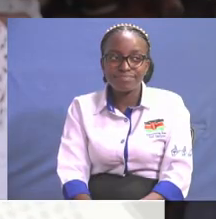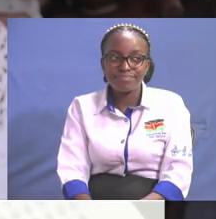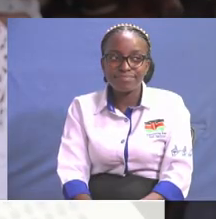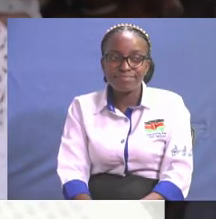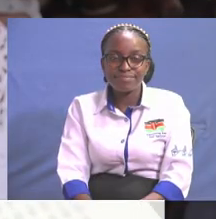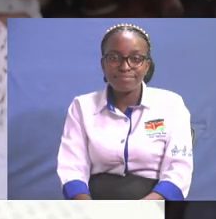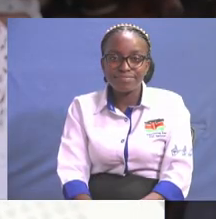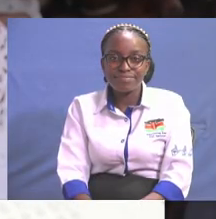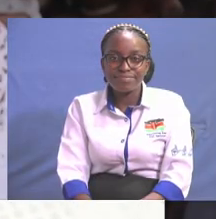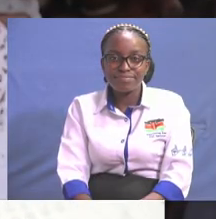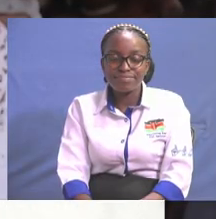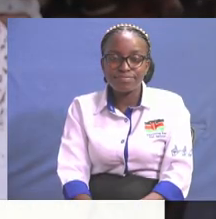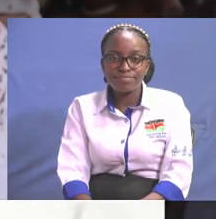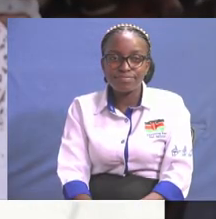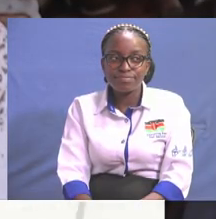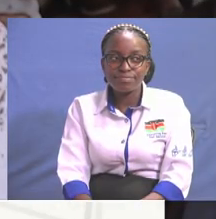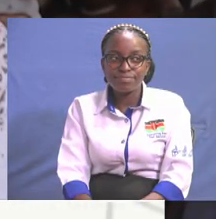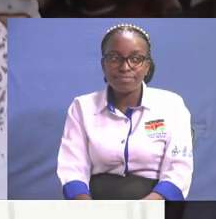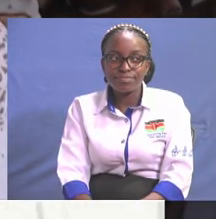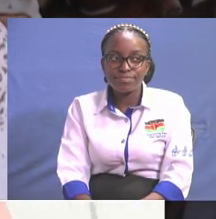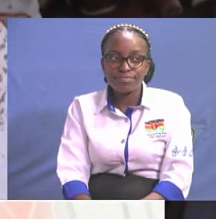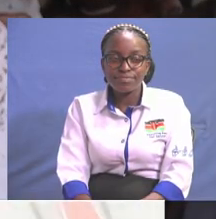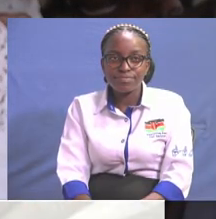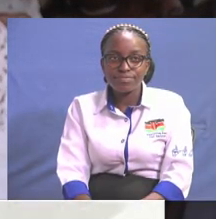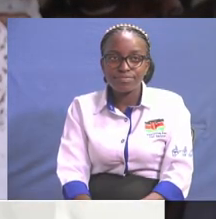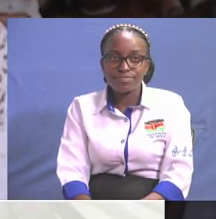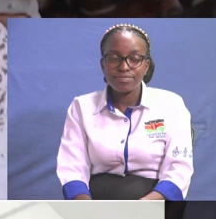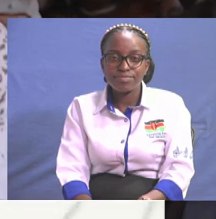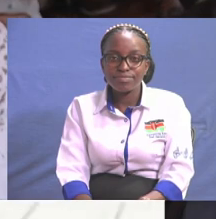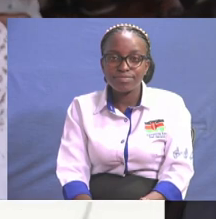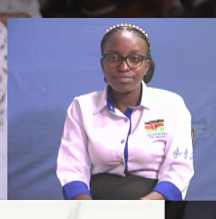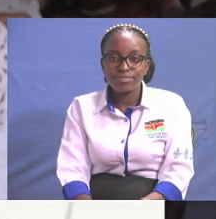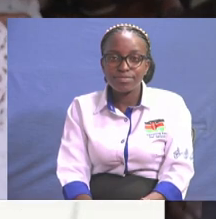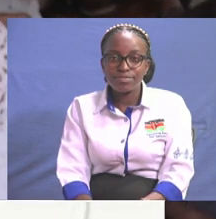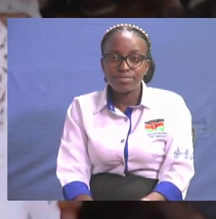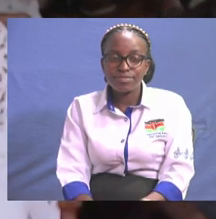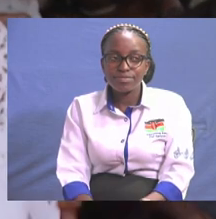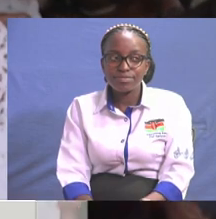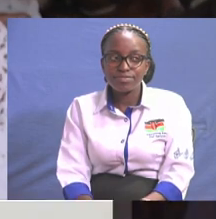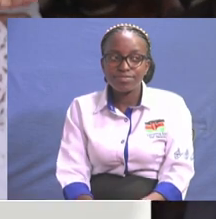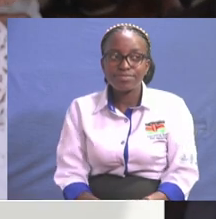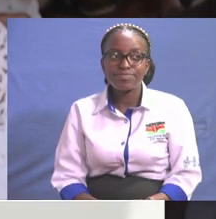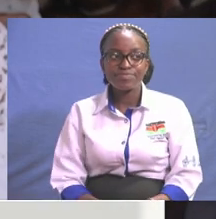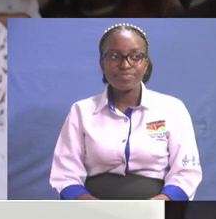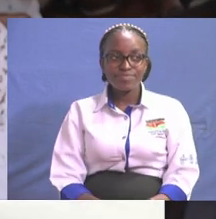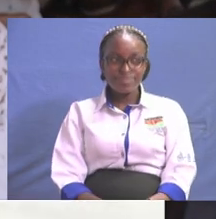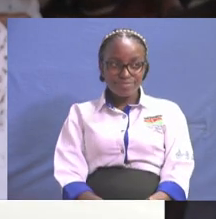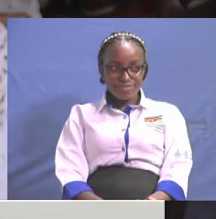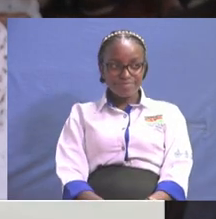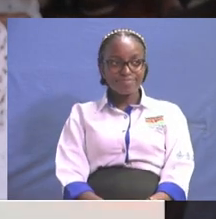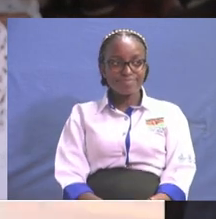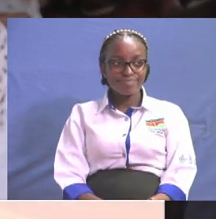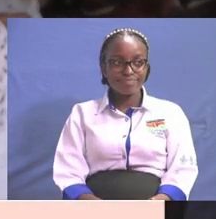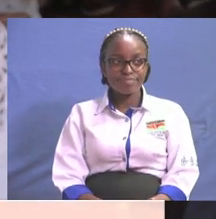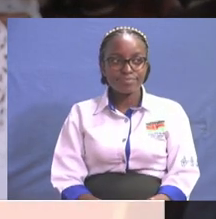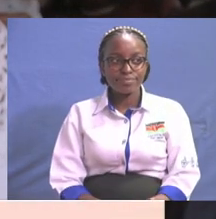sana na mahakama zetu. Our judiciary is very professional